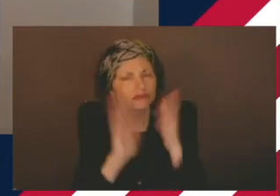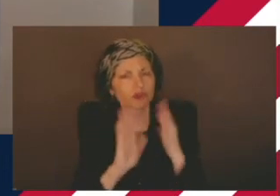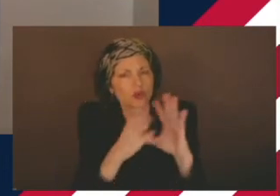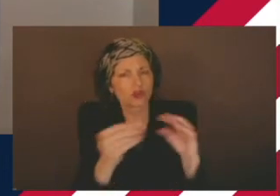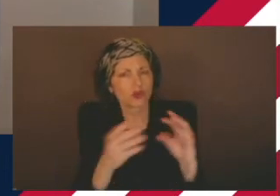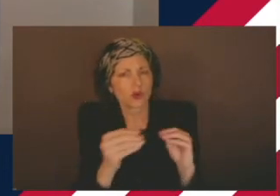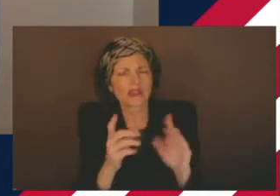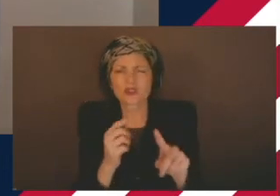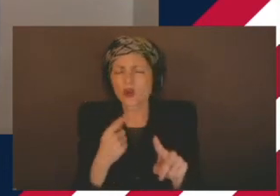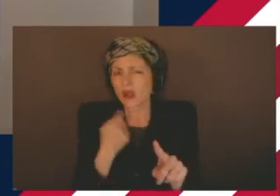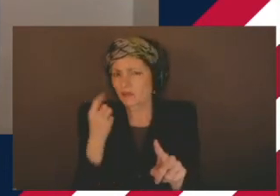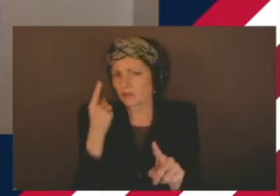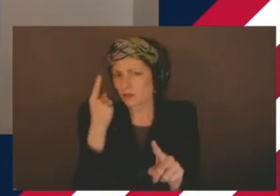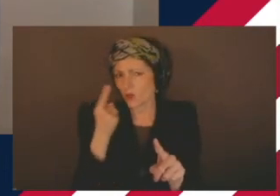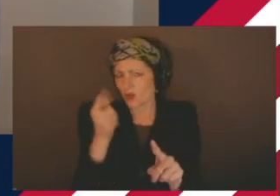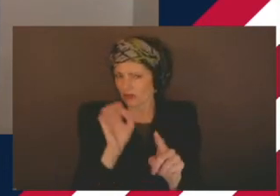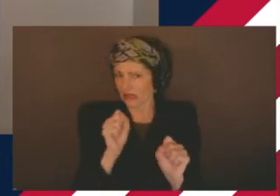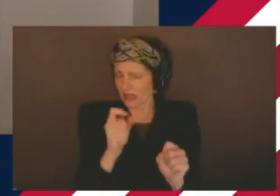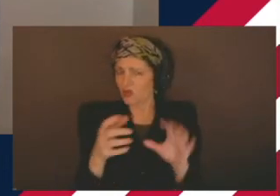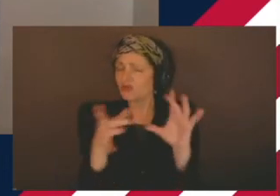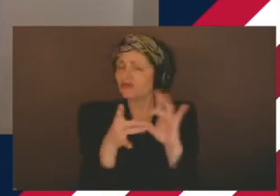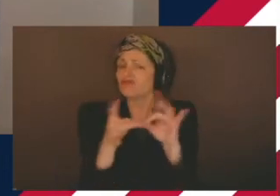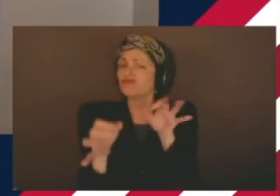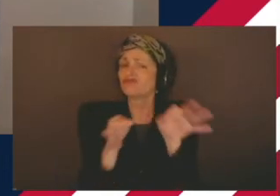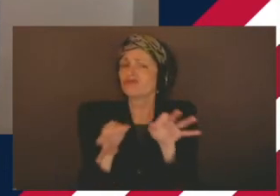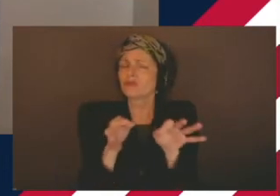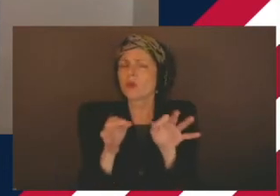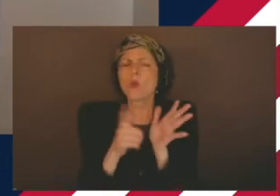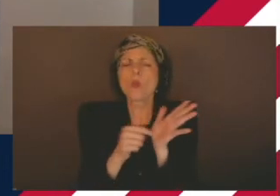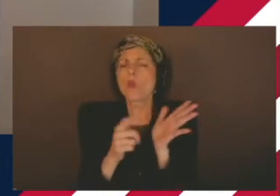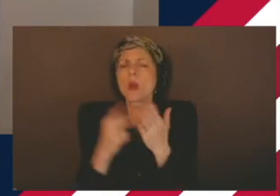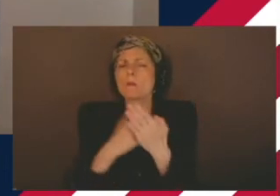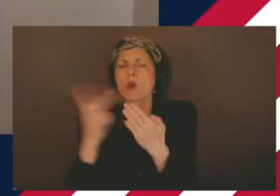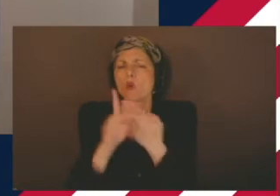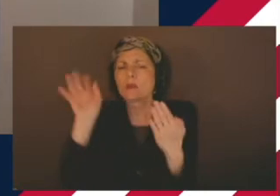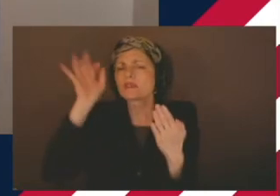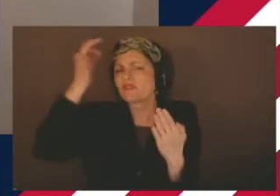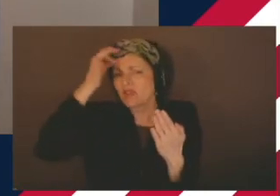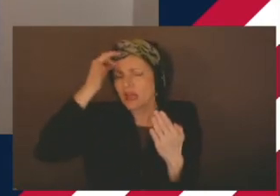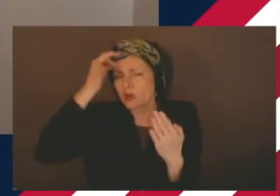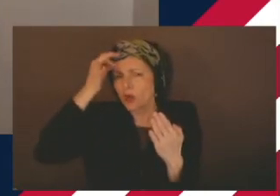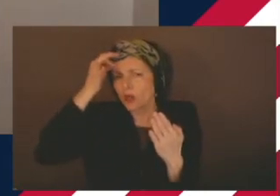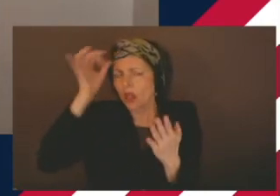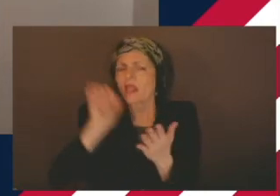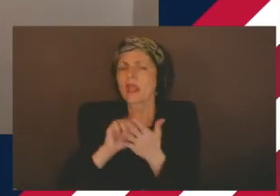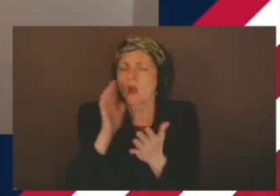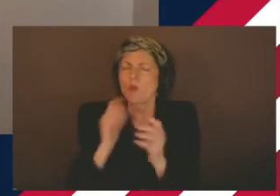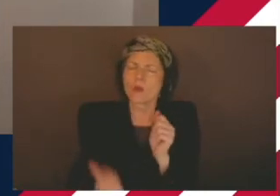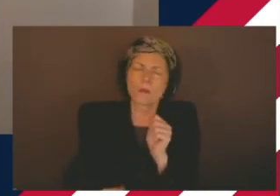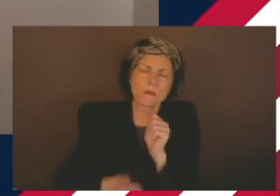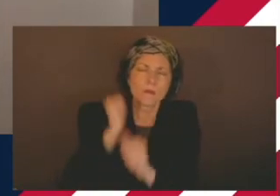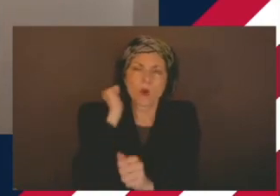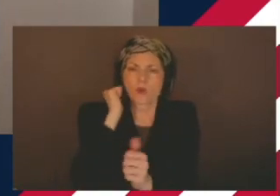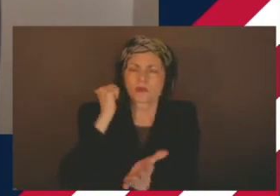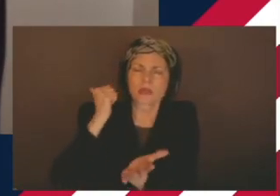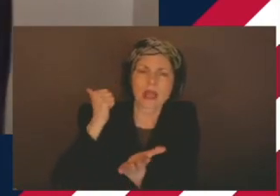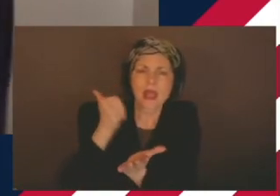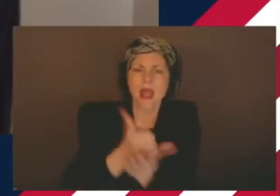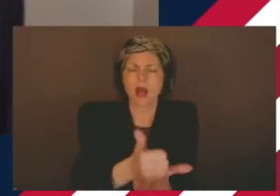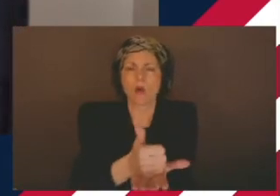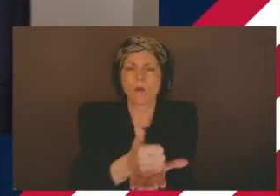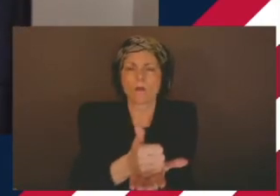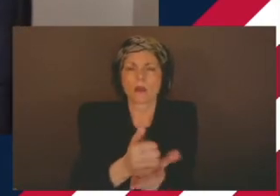implement that could make the most impactful change and provide the most relief for